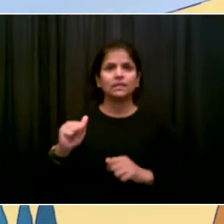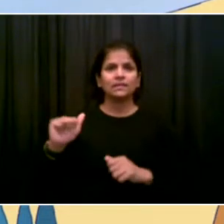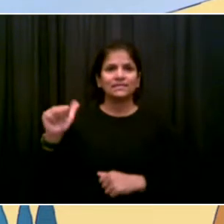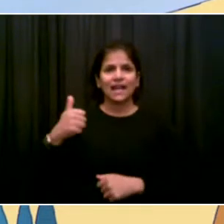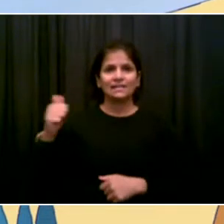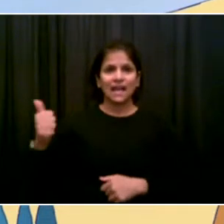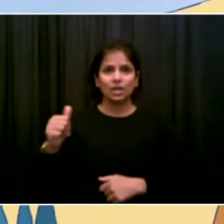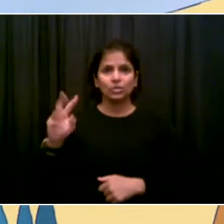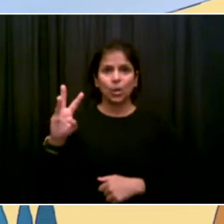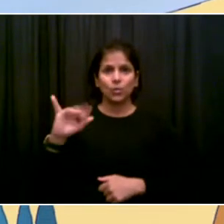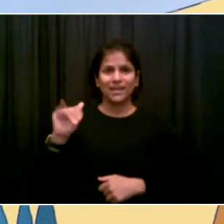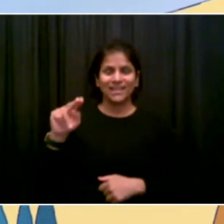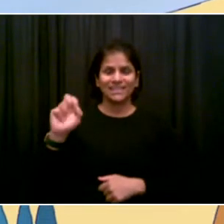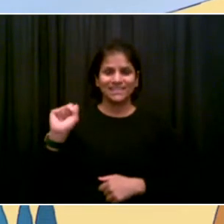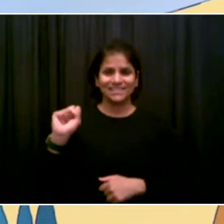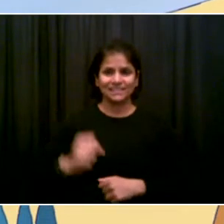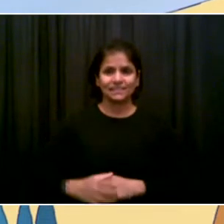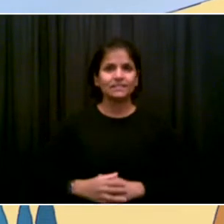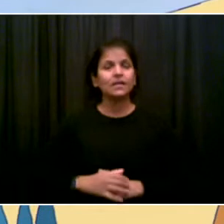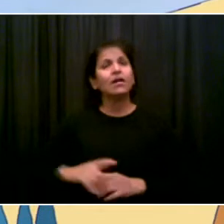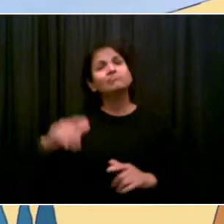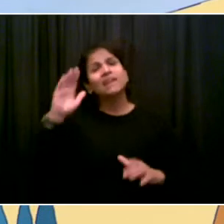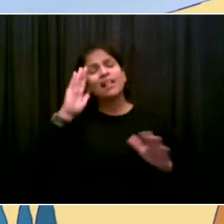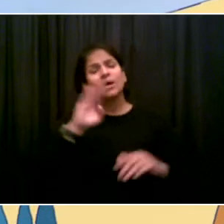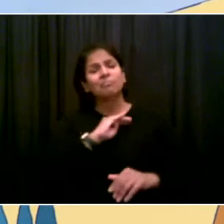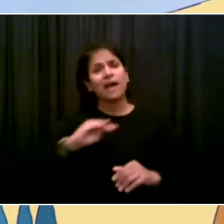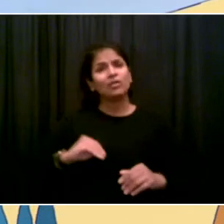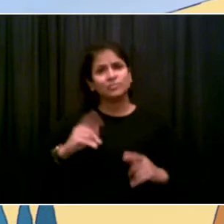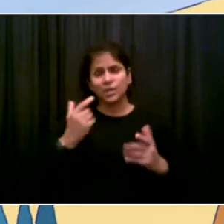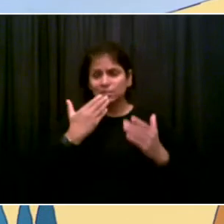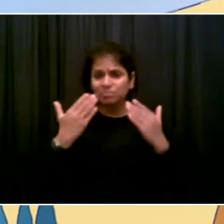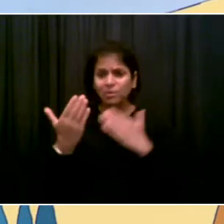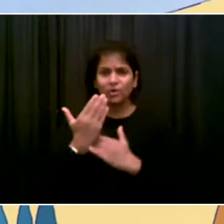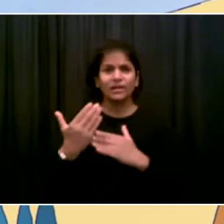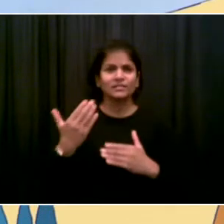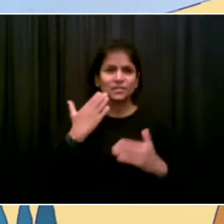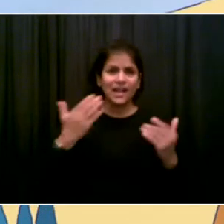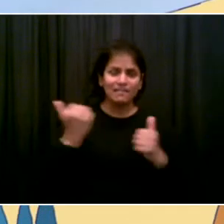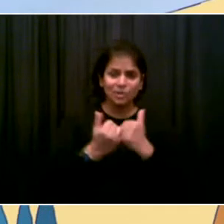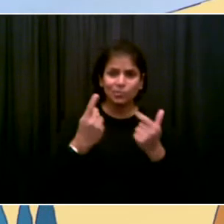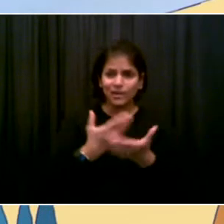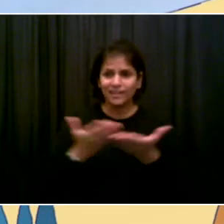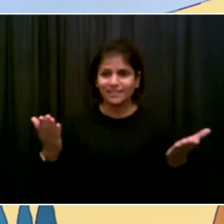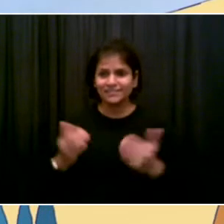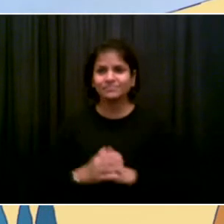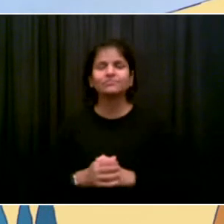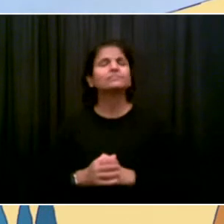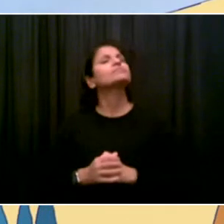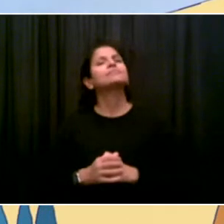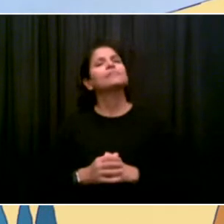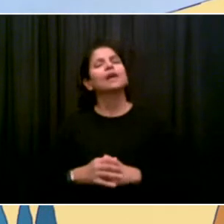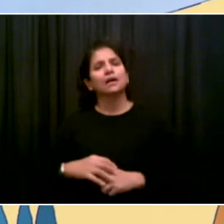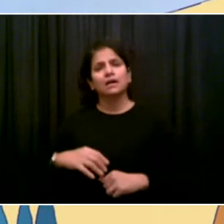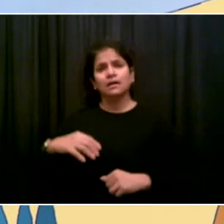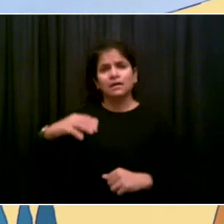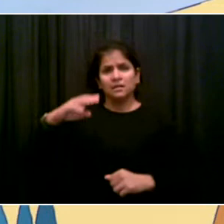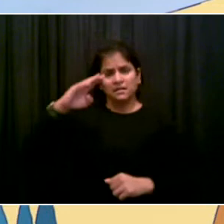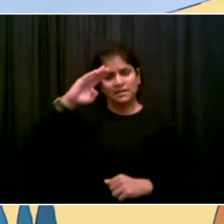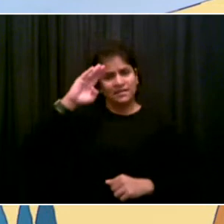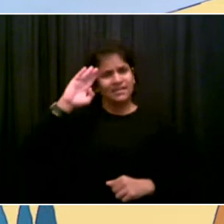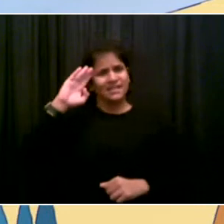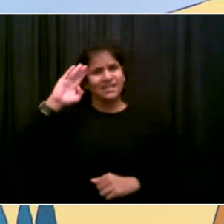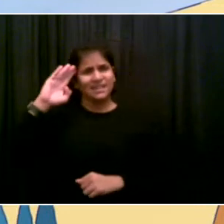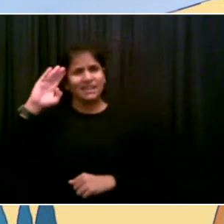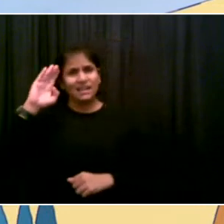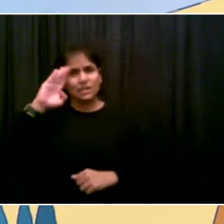Oh, hey, Mr. Mayor, good morning. Good morning, everybody. I don't know if you caught Mayor-elect Eric Adams on Stephen Colbert